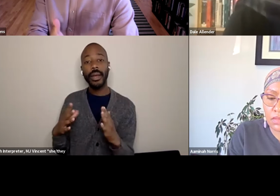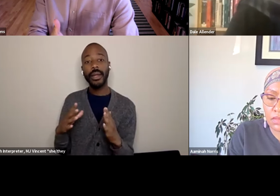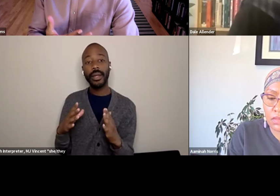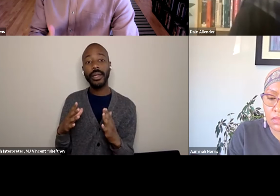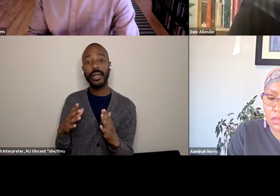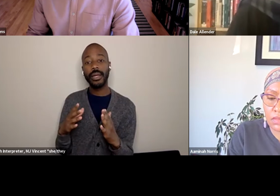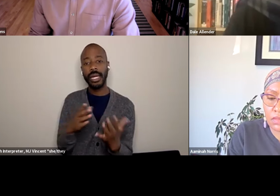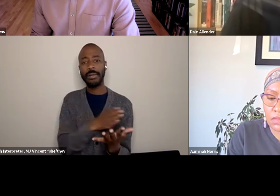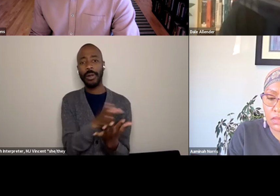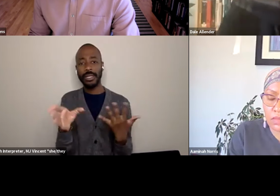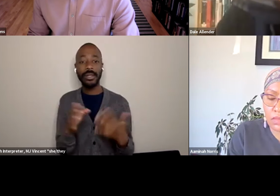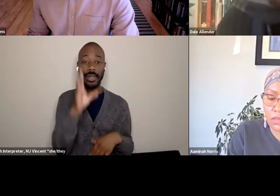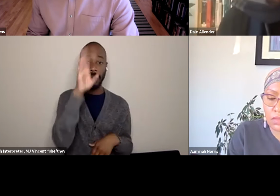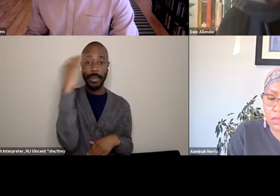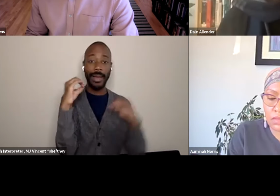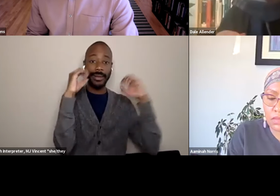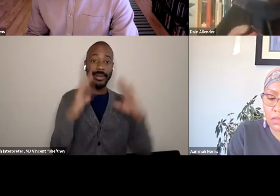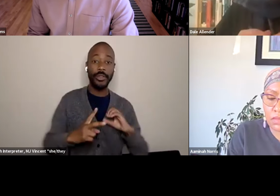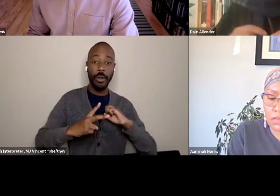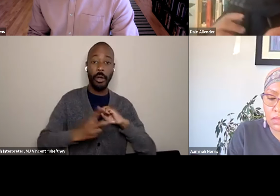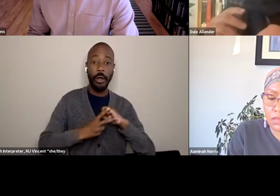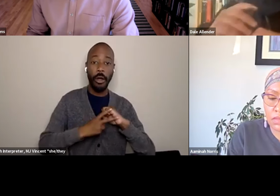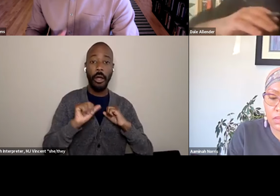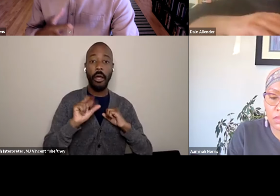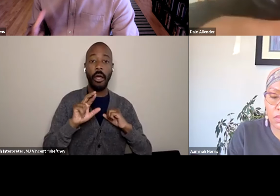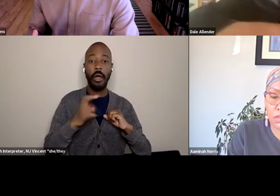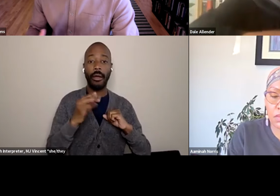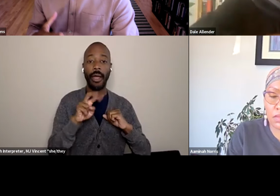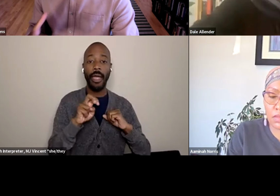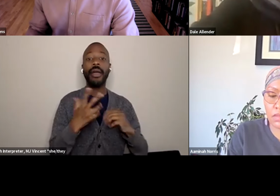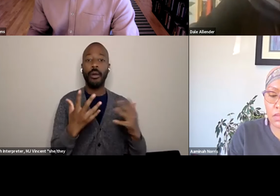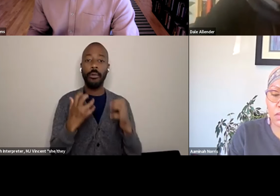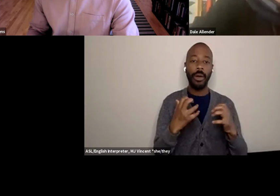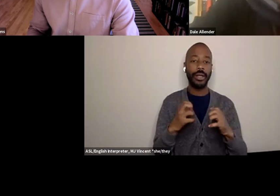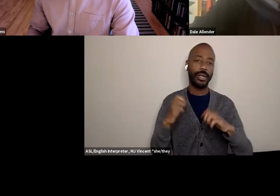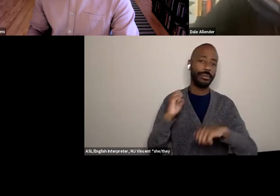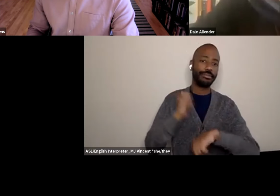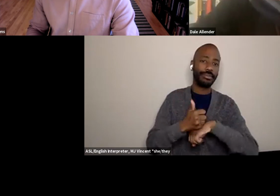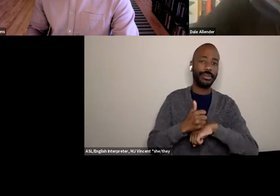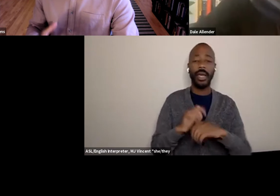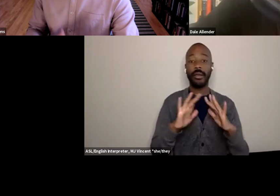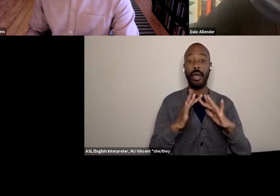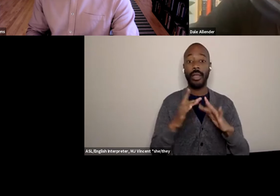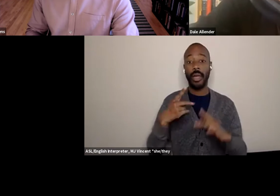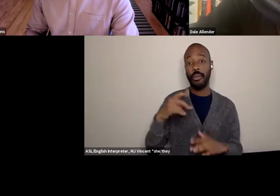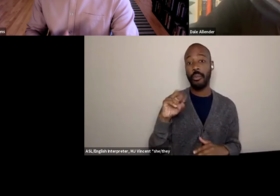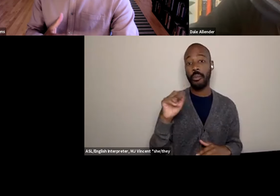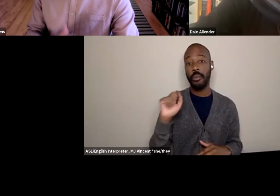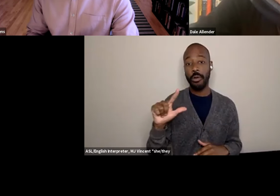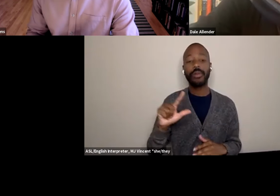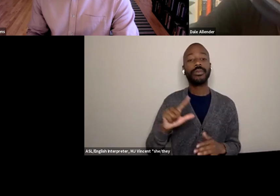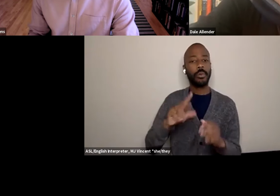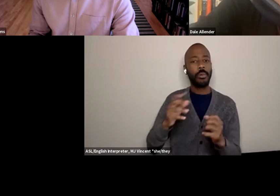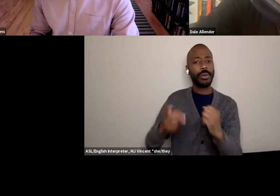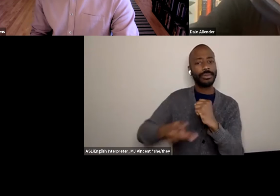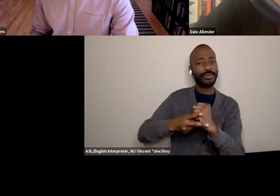Black Teacher Archive, which we were talking about before, which is the effort to create this online portal preserving the publications of